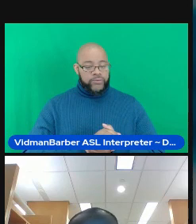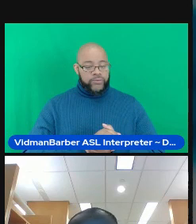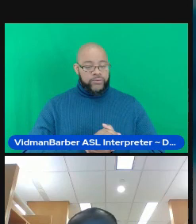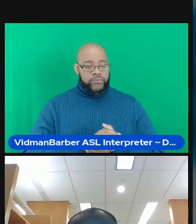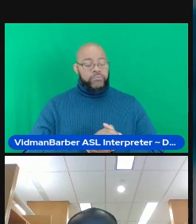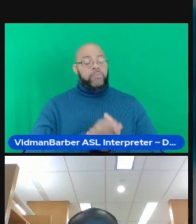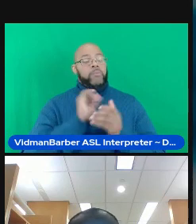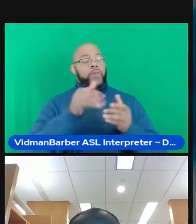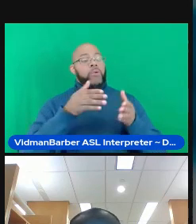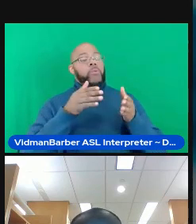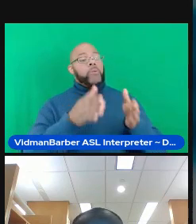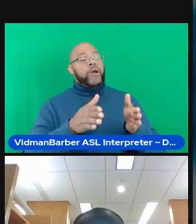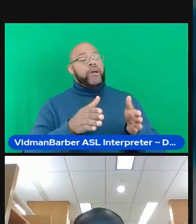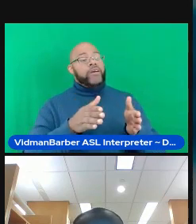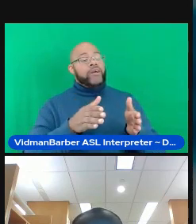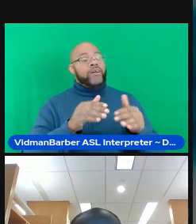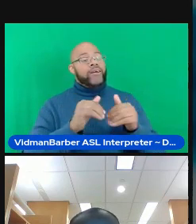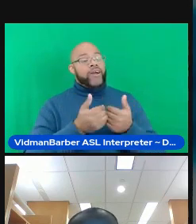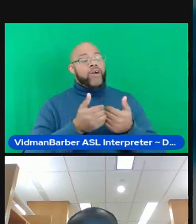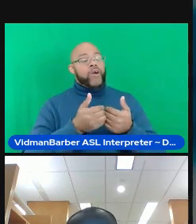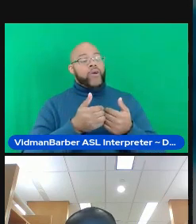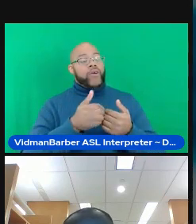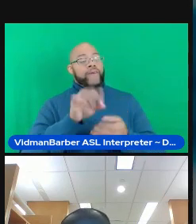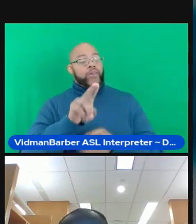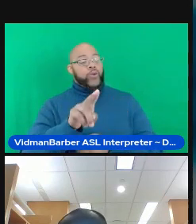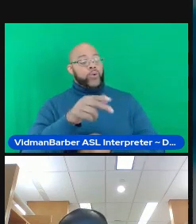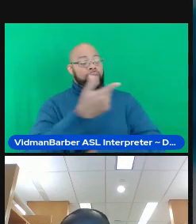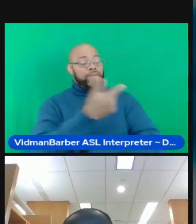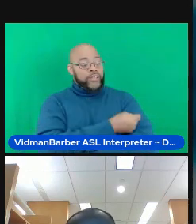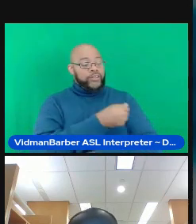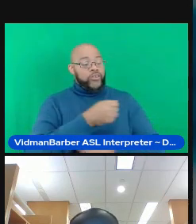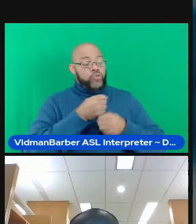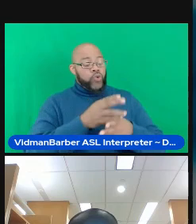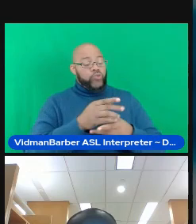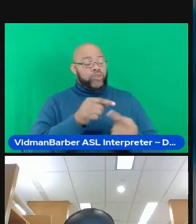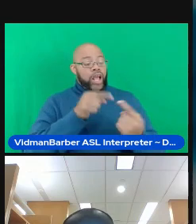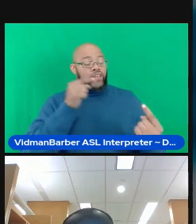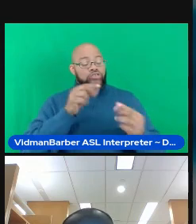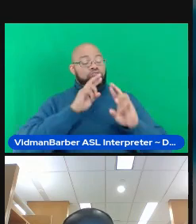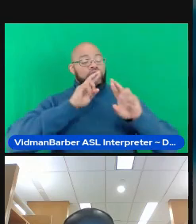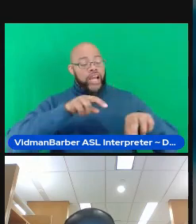mechanism by which the influenza vaccine induces allergic reaction